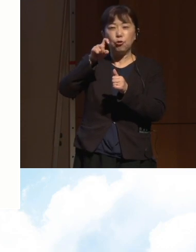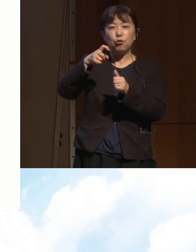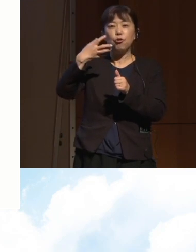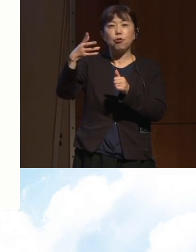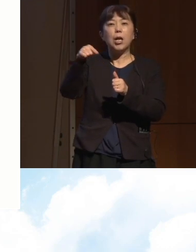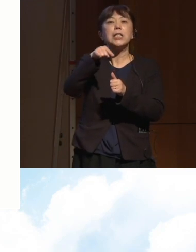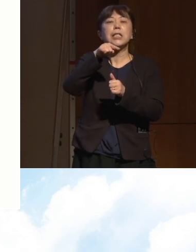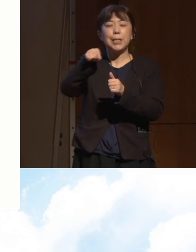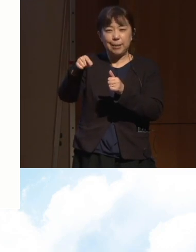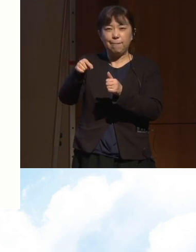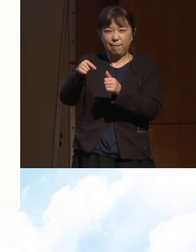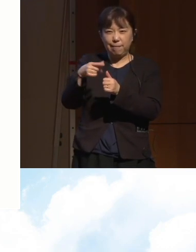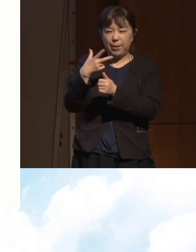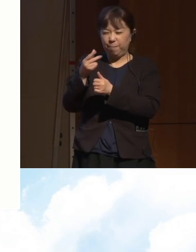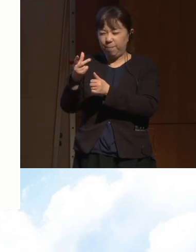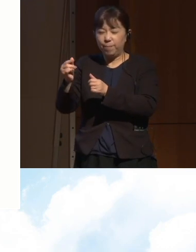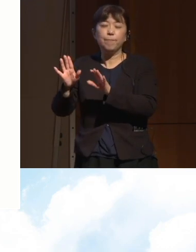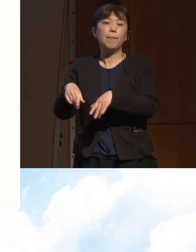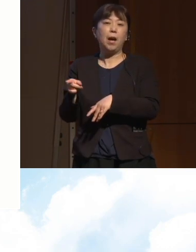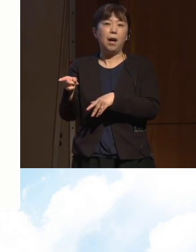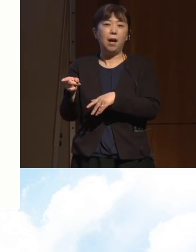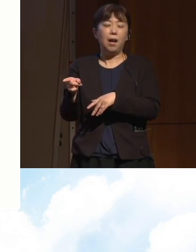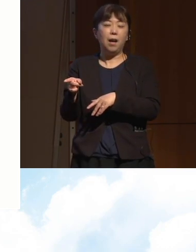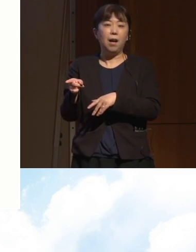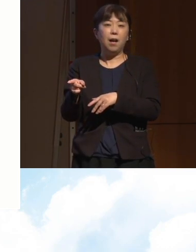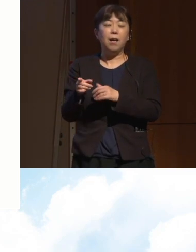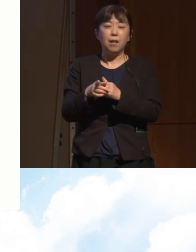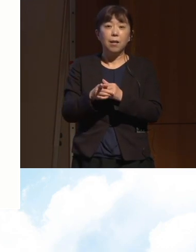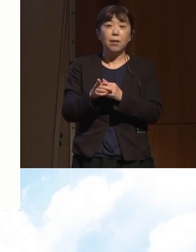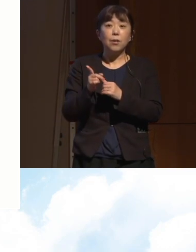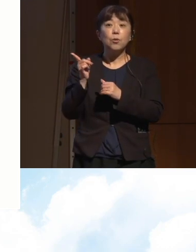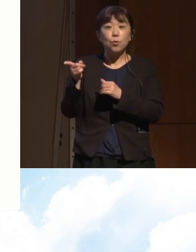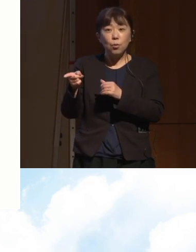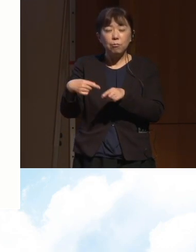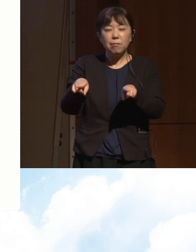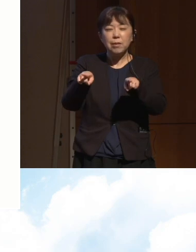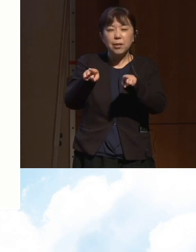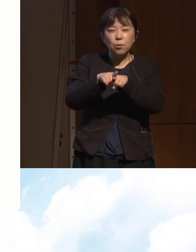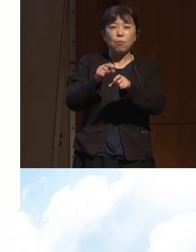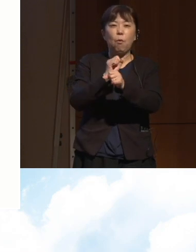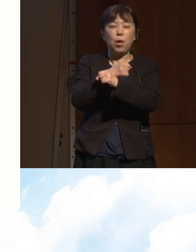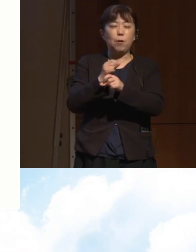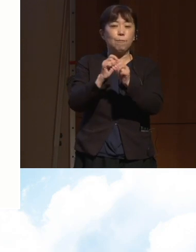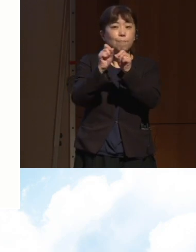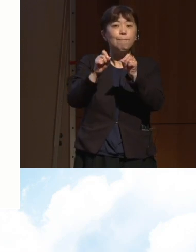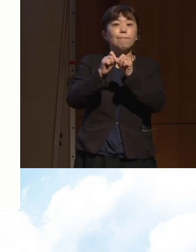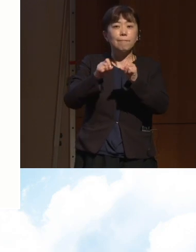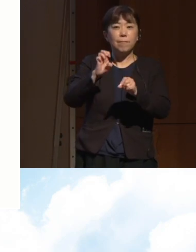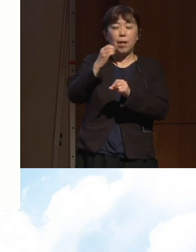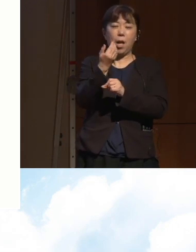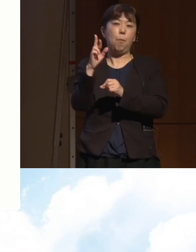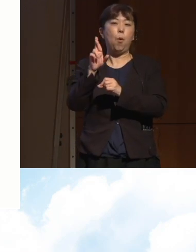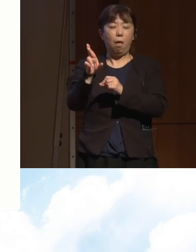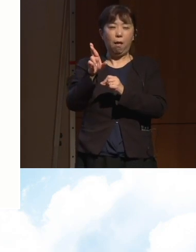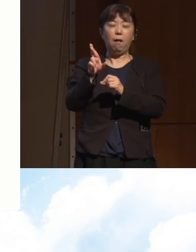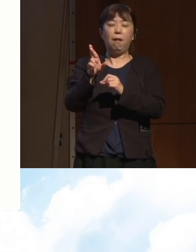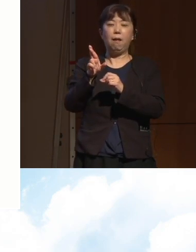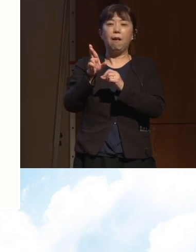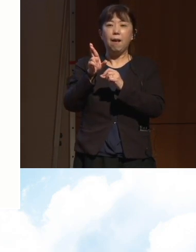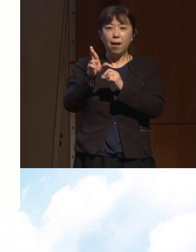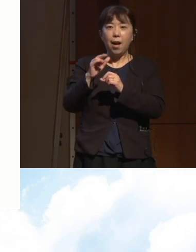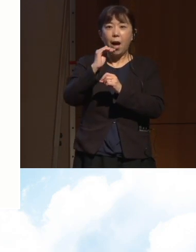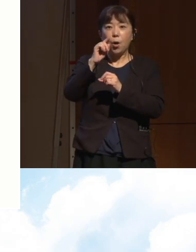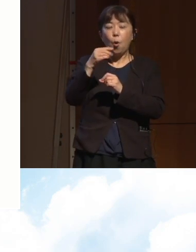this collaboration that allowed the first treatment for Ebola in Congo. And so that international collaboration